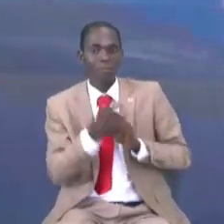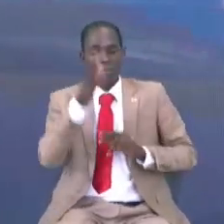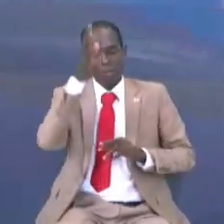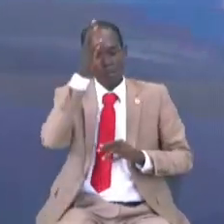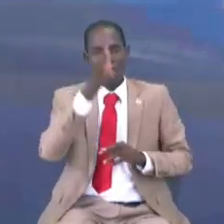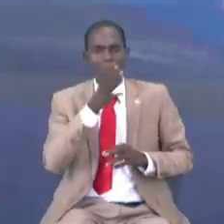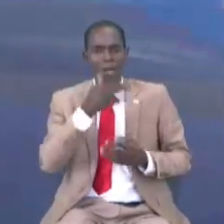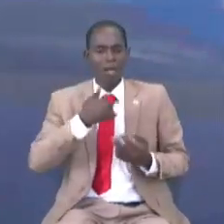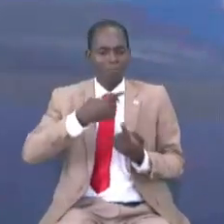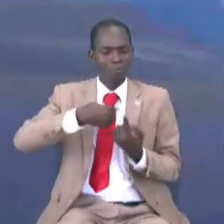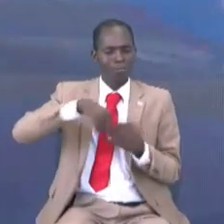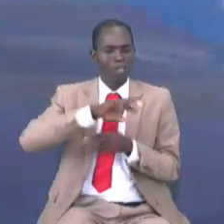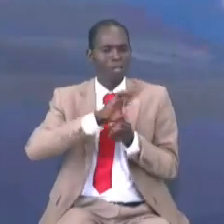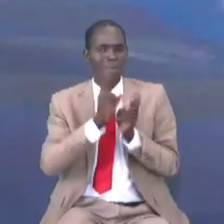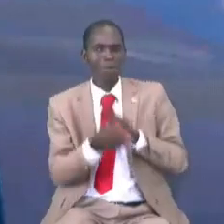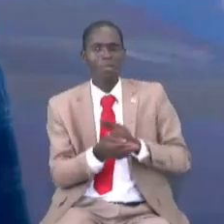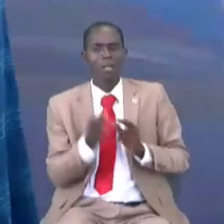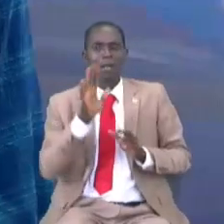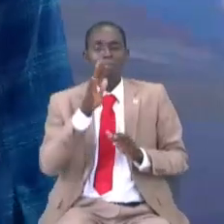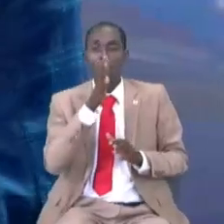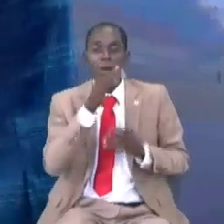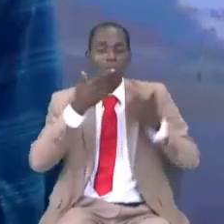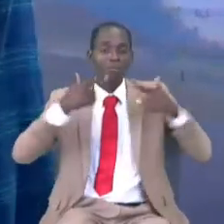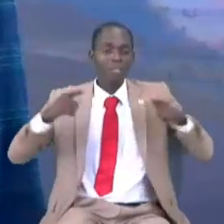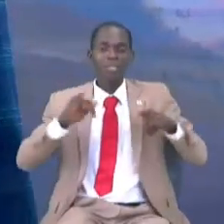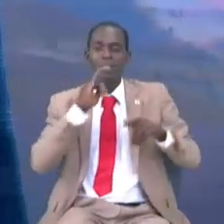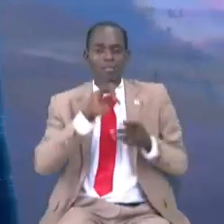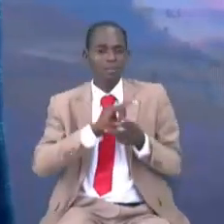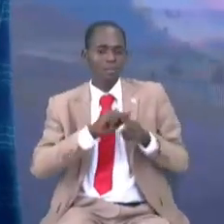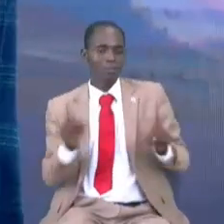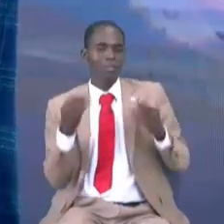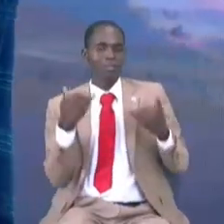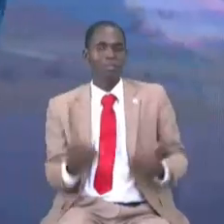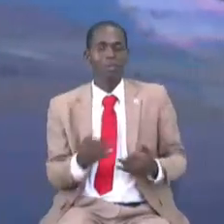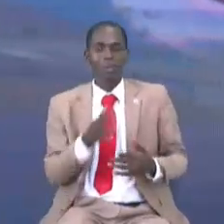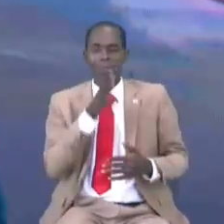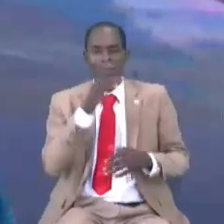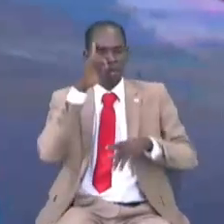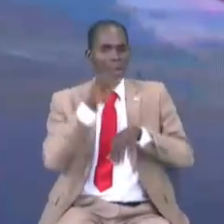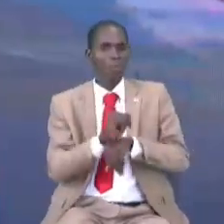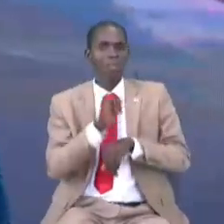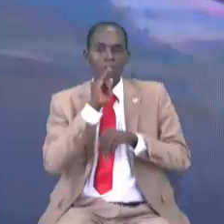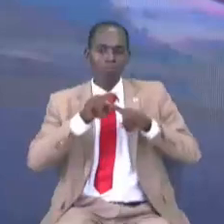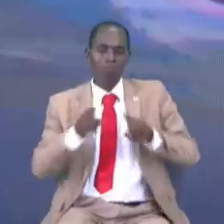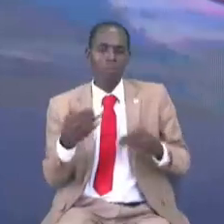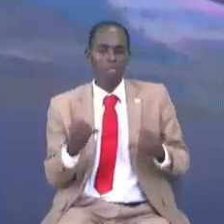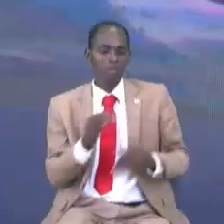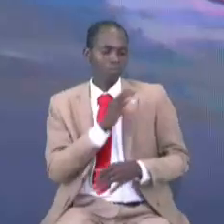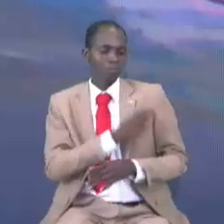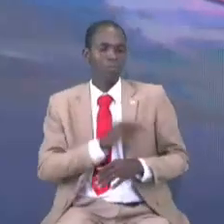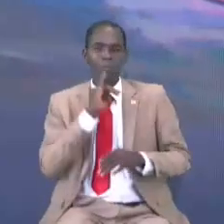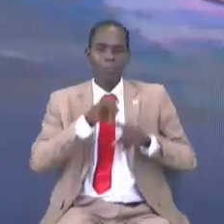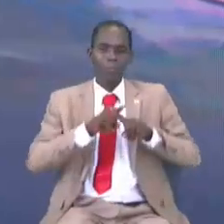is different. Her character is different. Her gentleness, her generosity is now different.